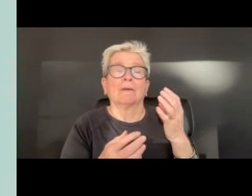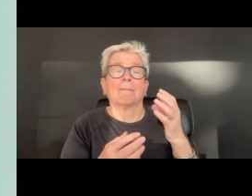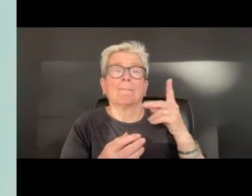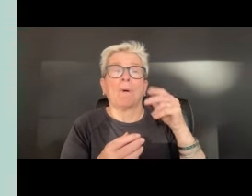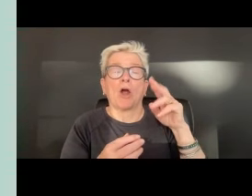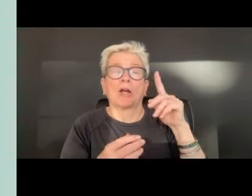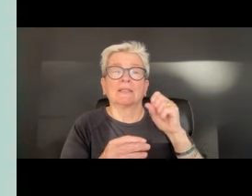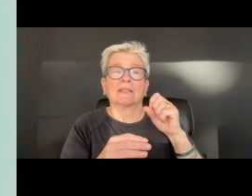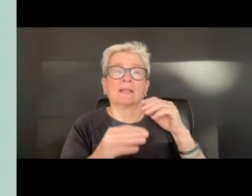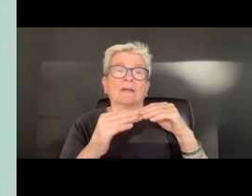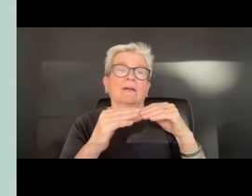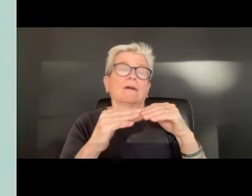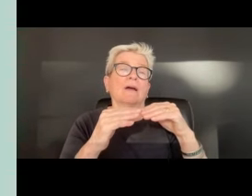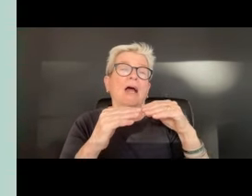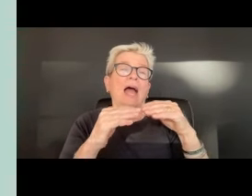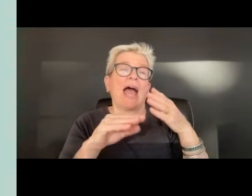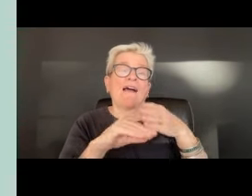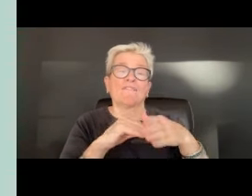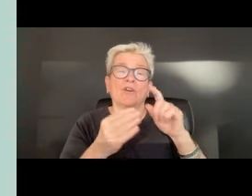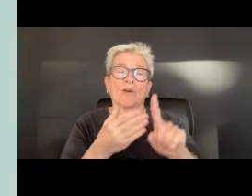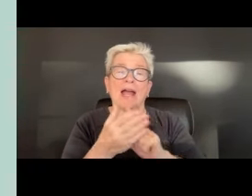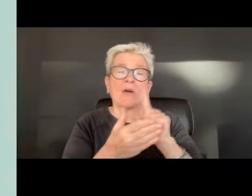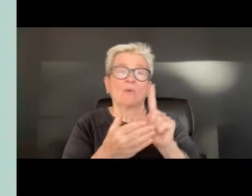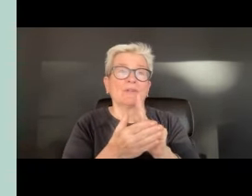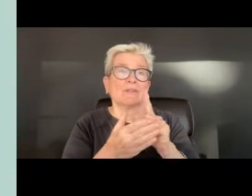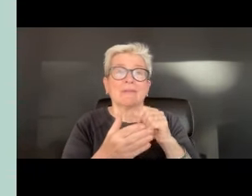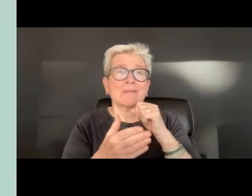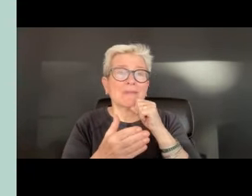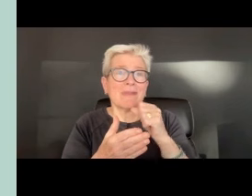below demand and making them overcrowded and unsafe?